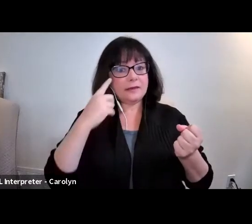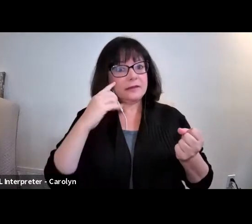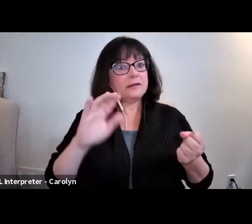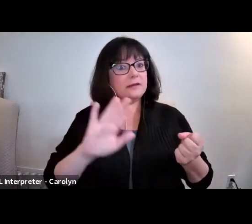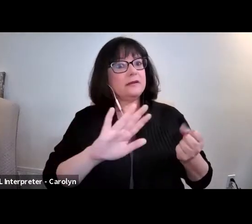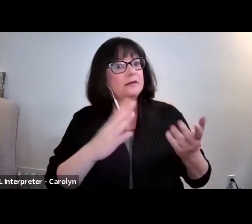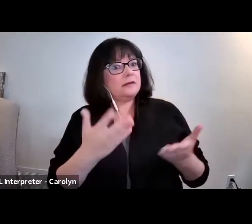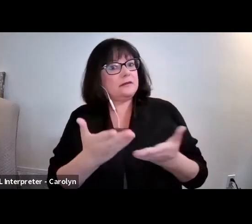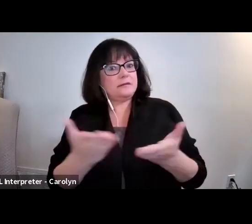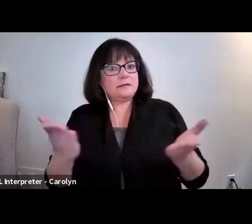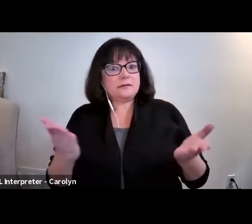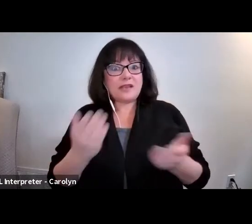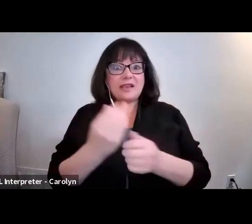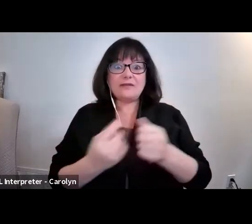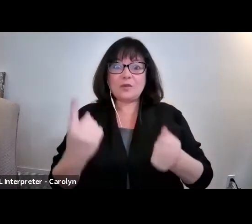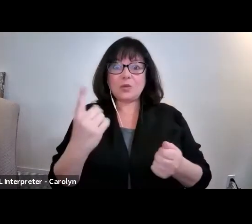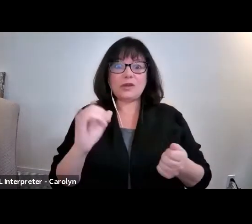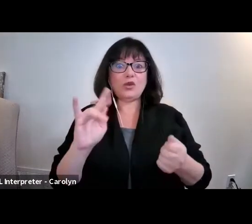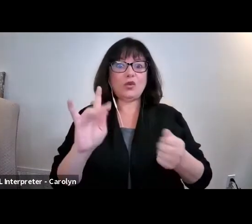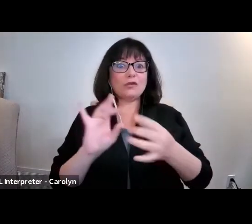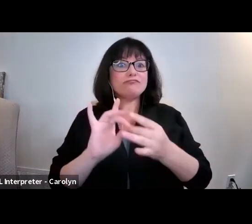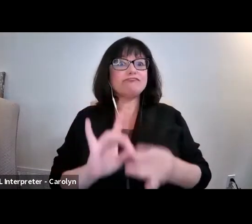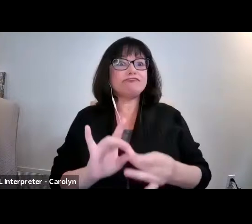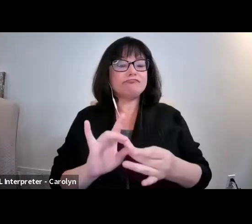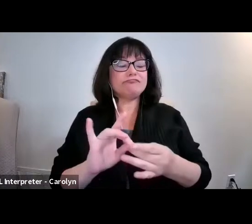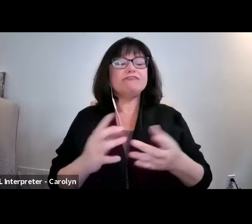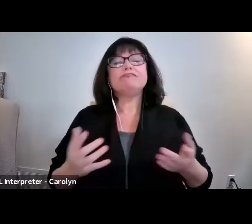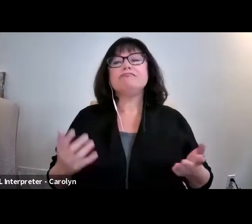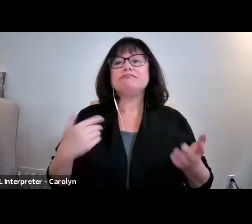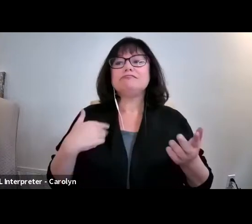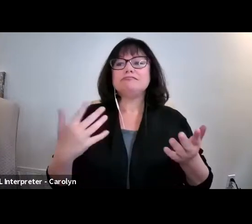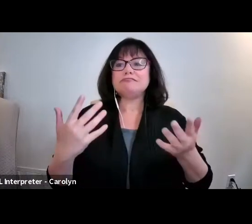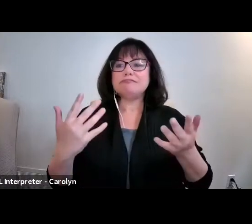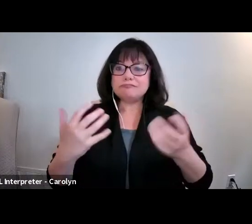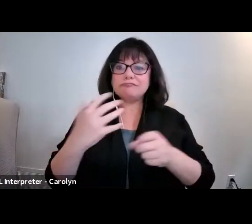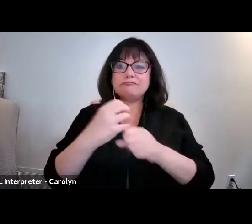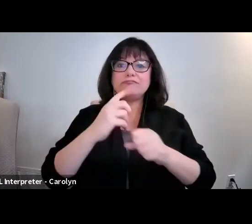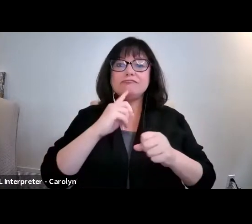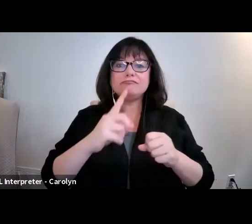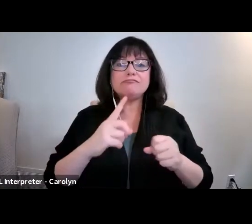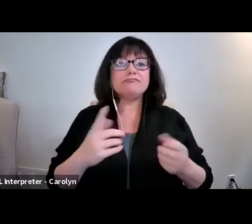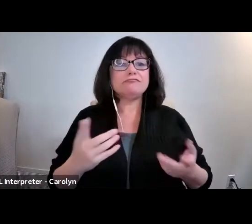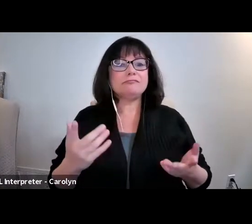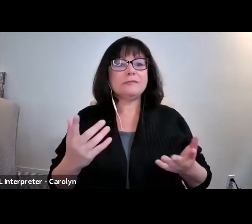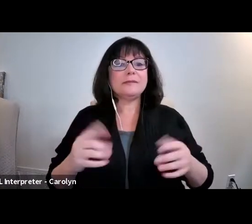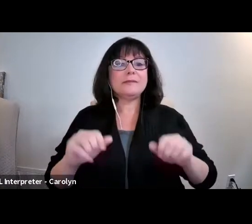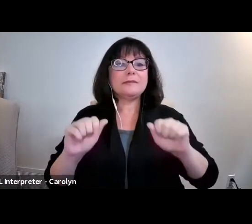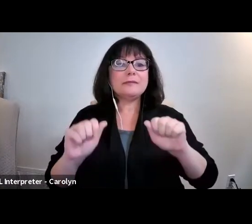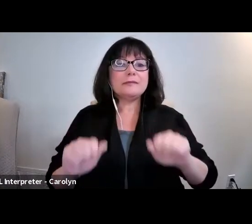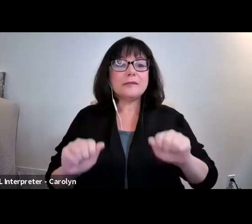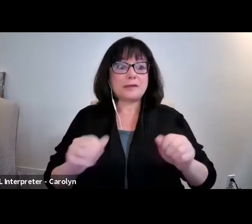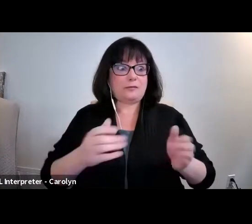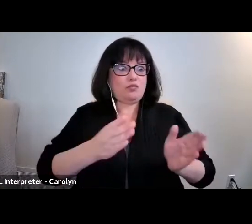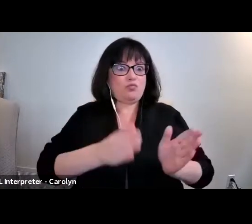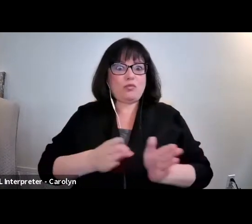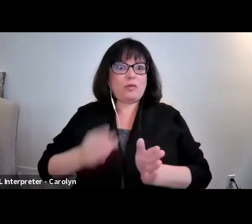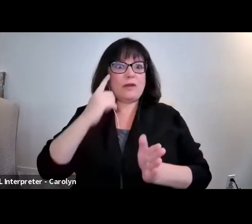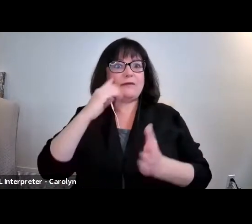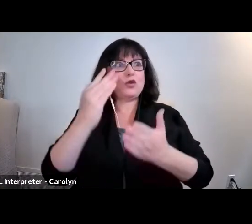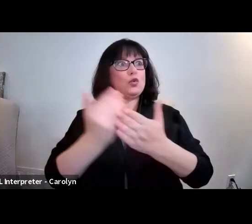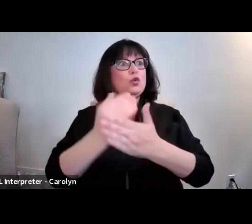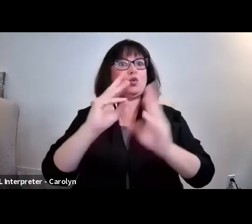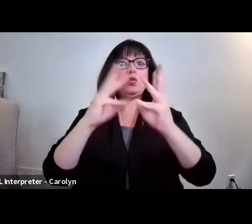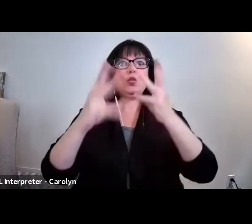as early as possible in order to maximize the time that we all have to prepare for the new realities that we are